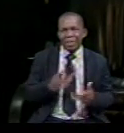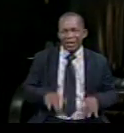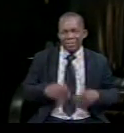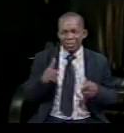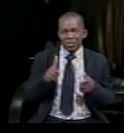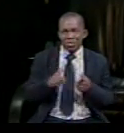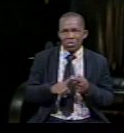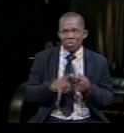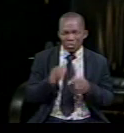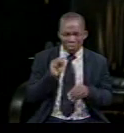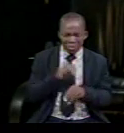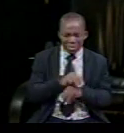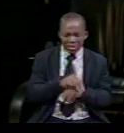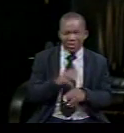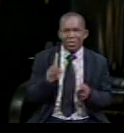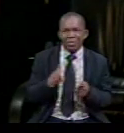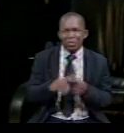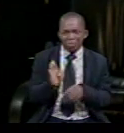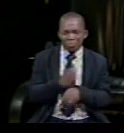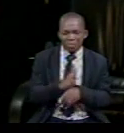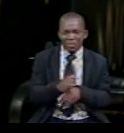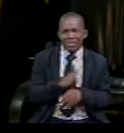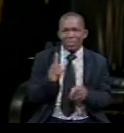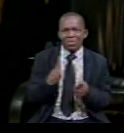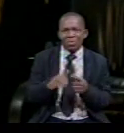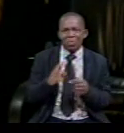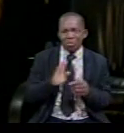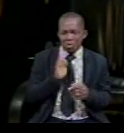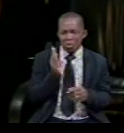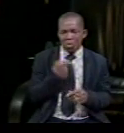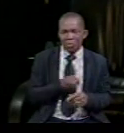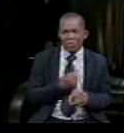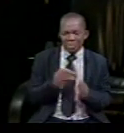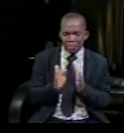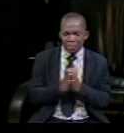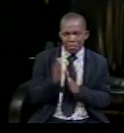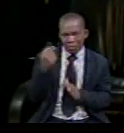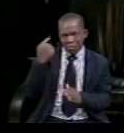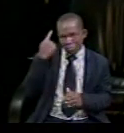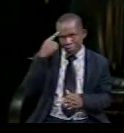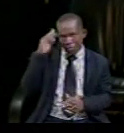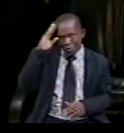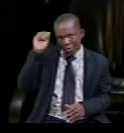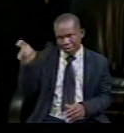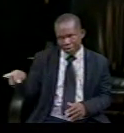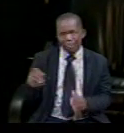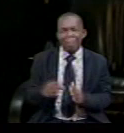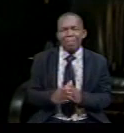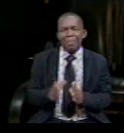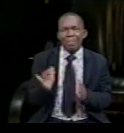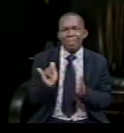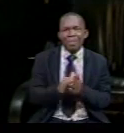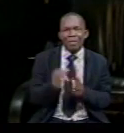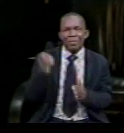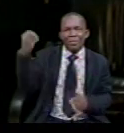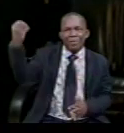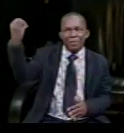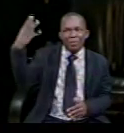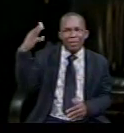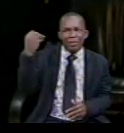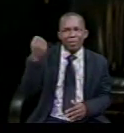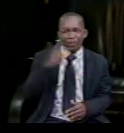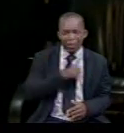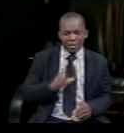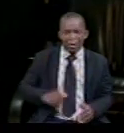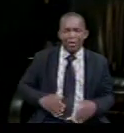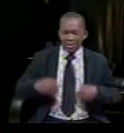businesses, into us, in the name of Jesus. Pray for him, that the grace of the Lord, the potency